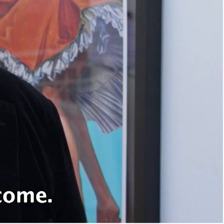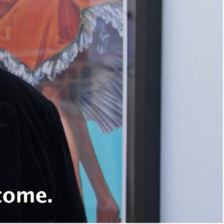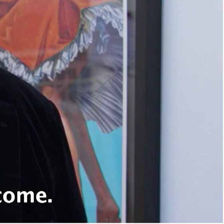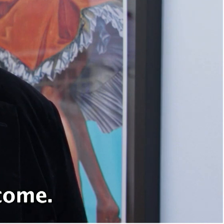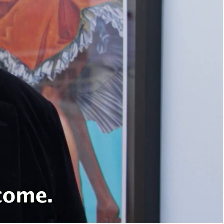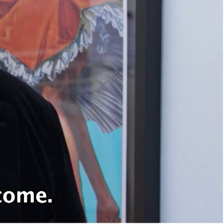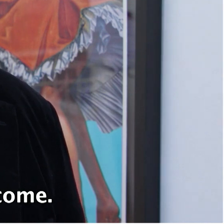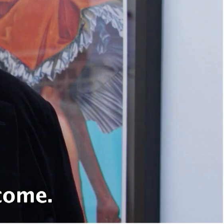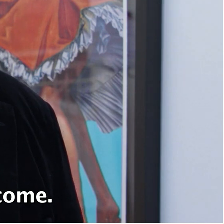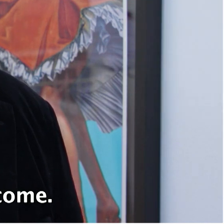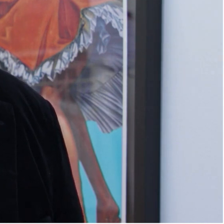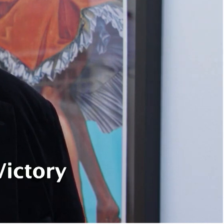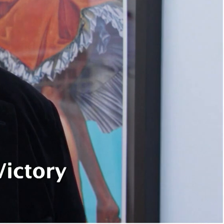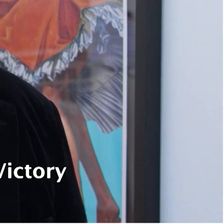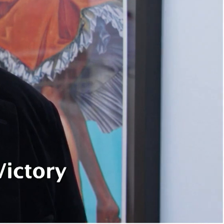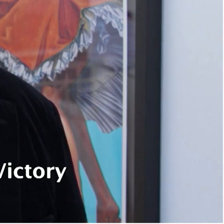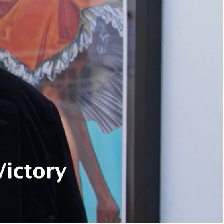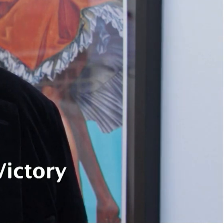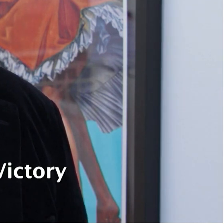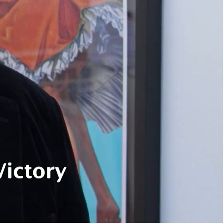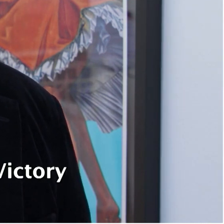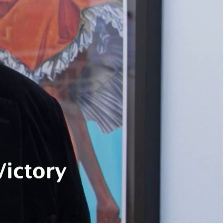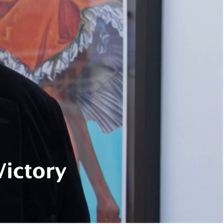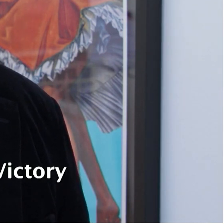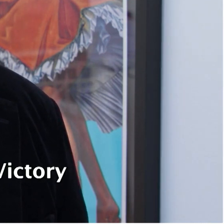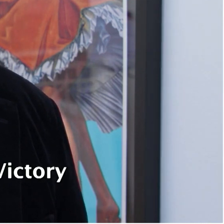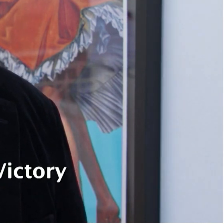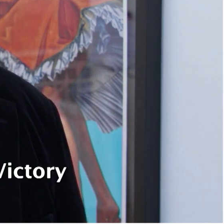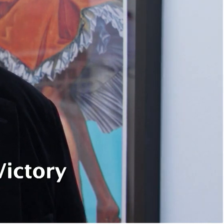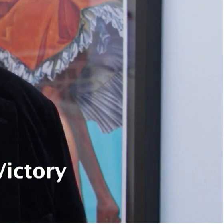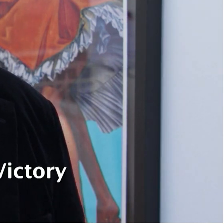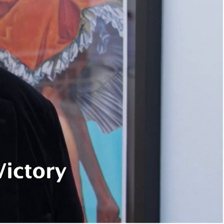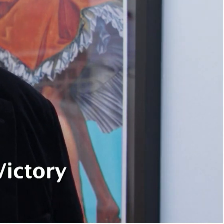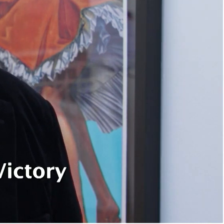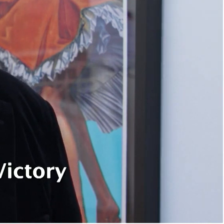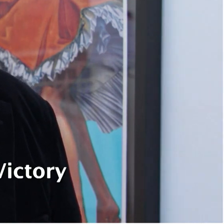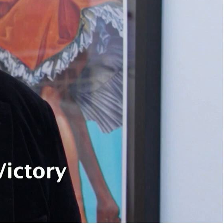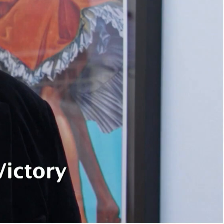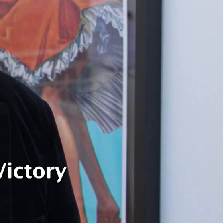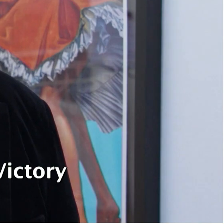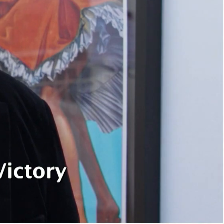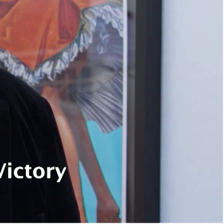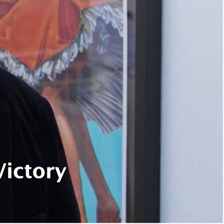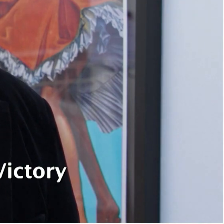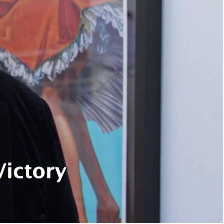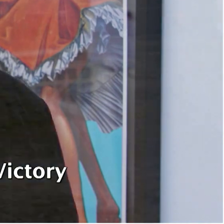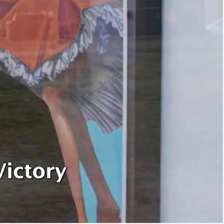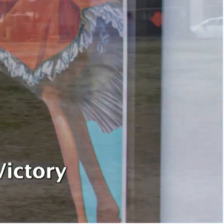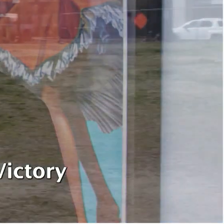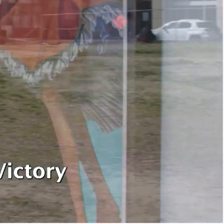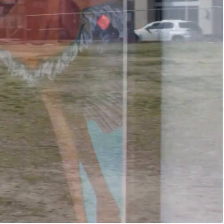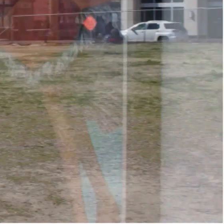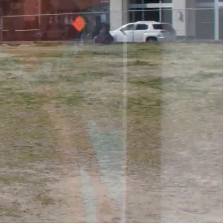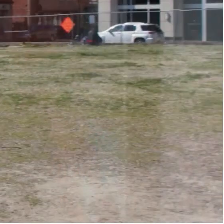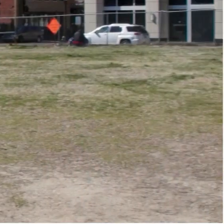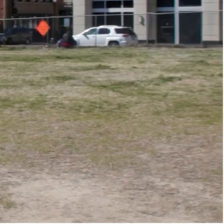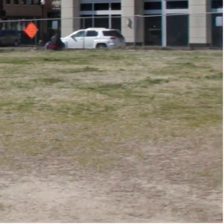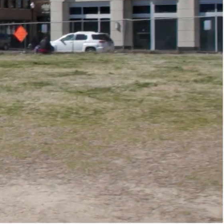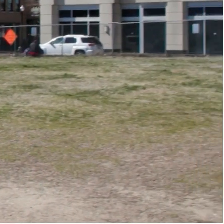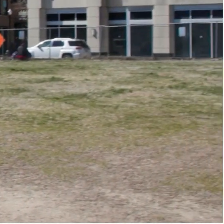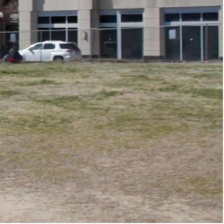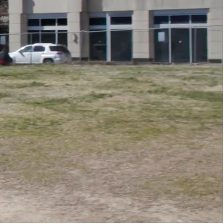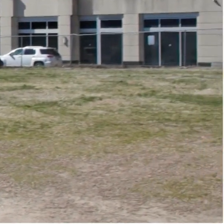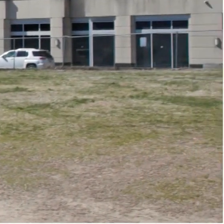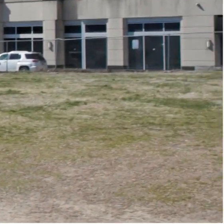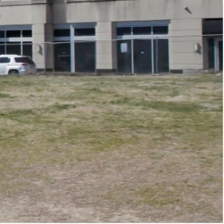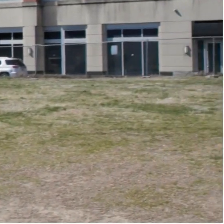excited about what's to come. In February, Mayor Bowser selected Victory Housing to develop the 1234 Good Hope Road